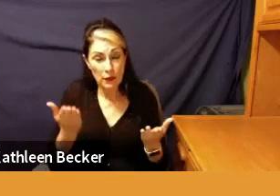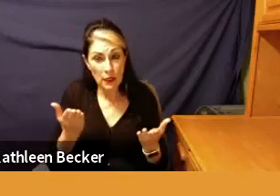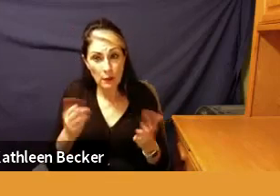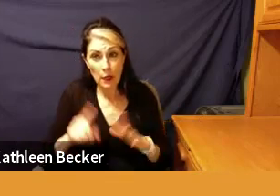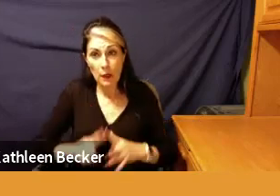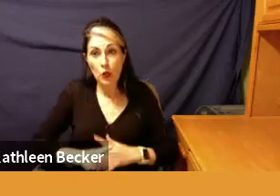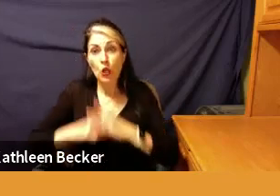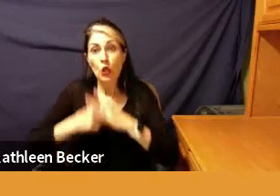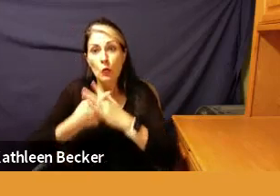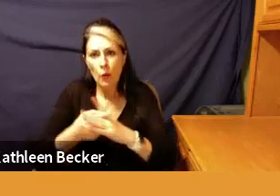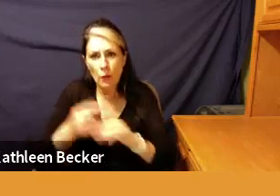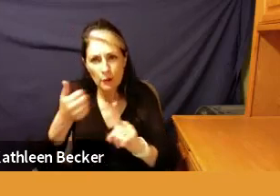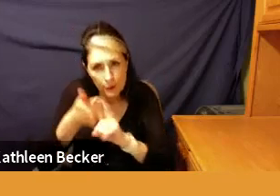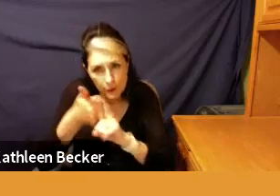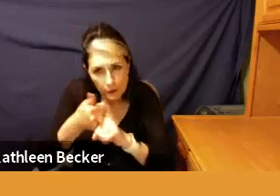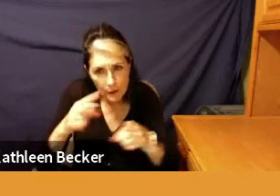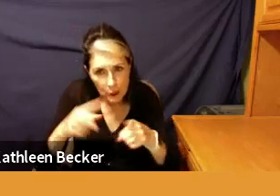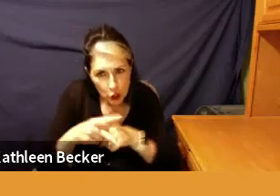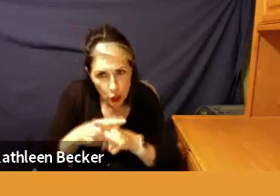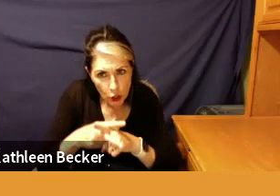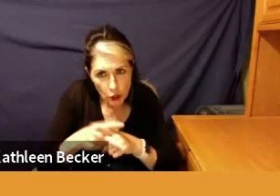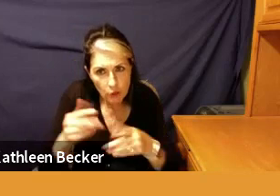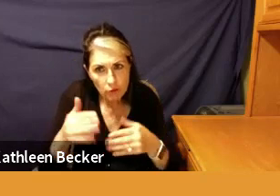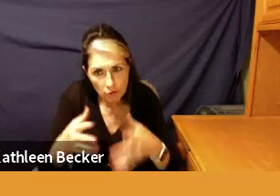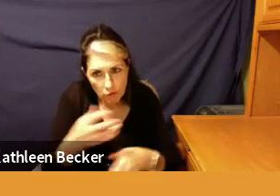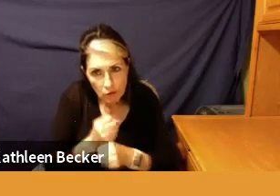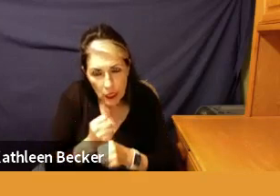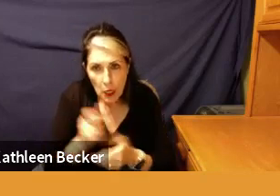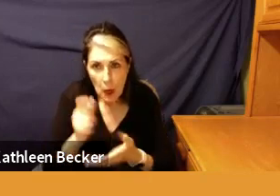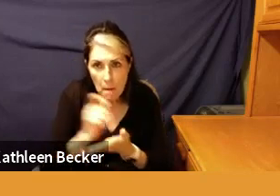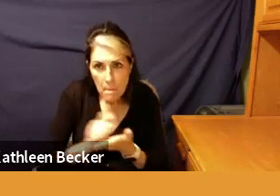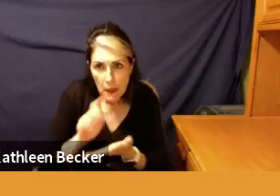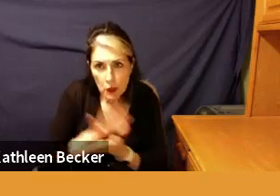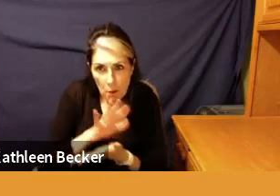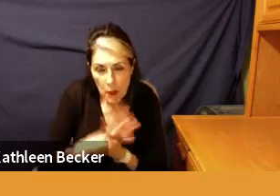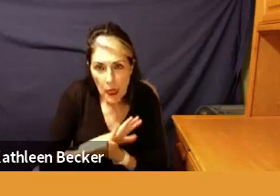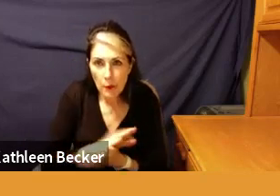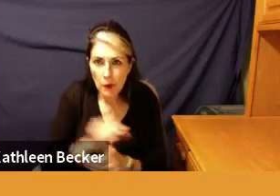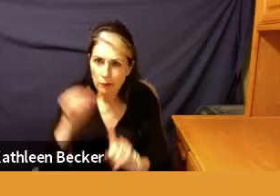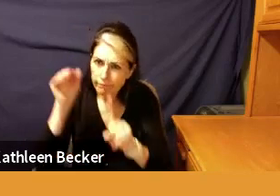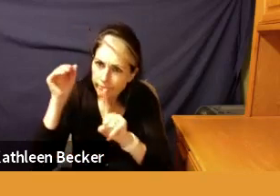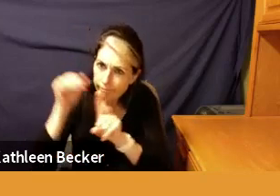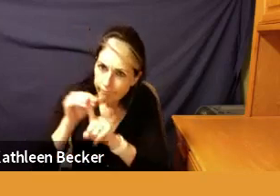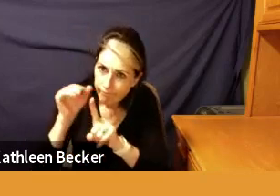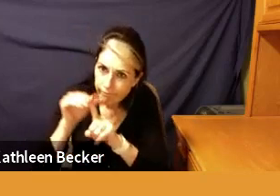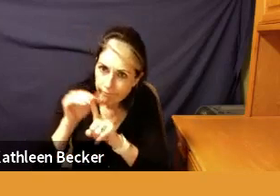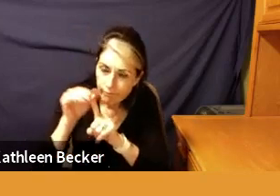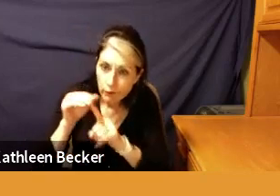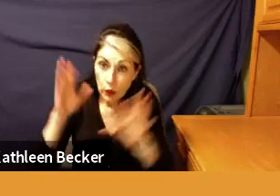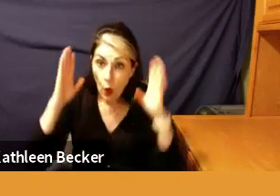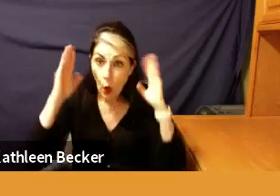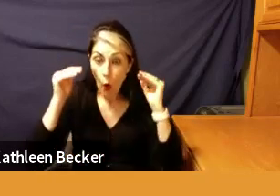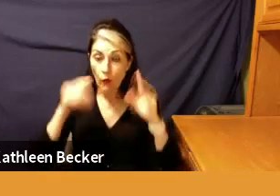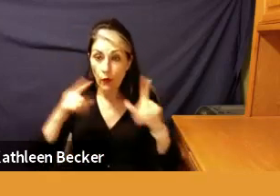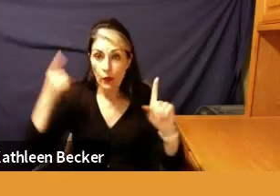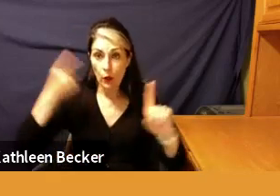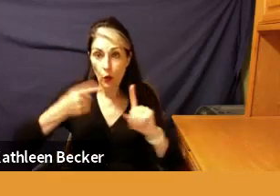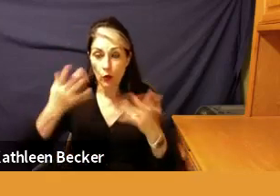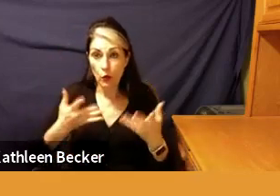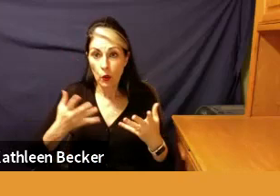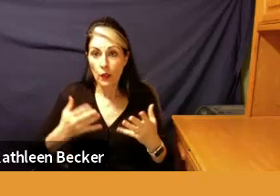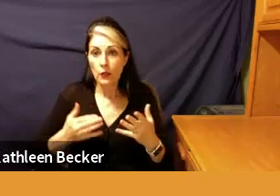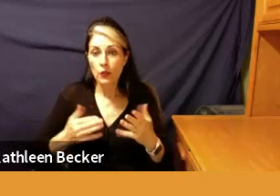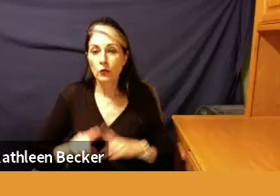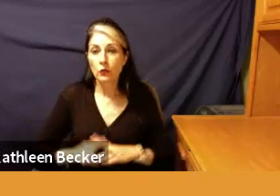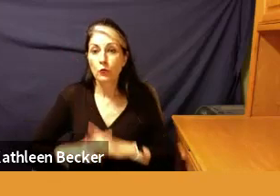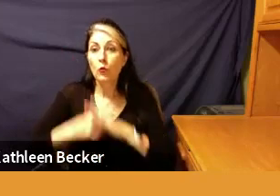them like, hey, do you have your charger? Okay, go ahead and get that. Or do you have a pencil and paper? And then hopefully the goal is that as you